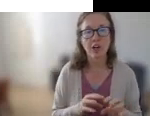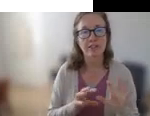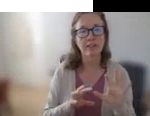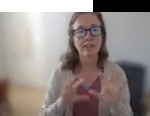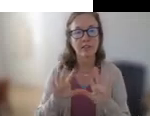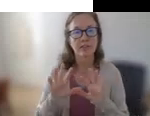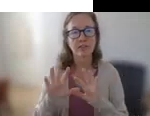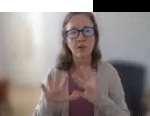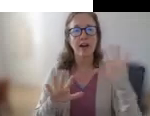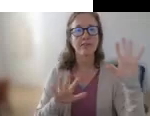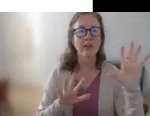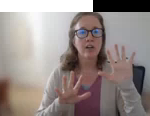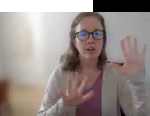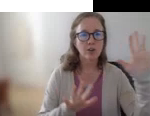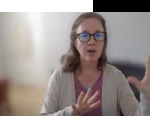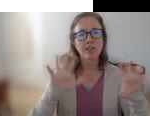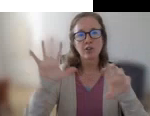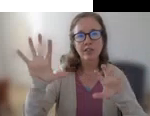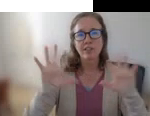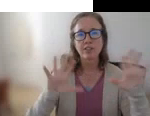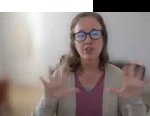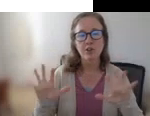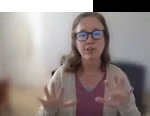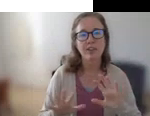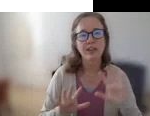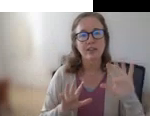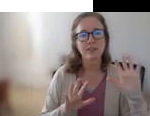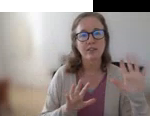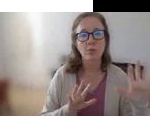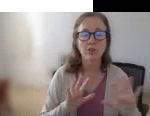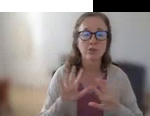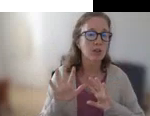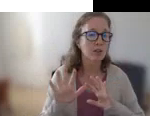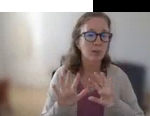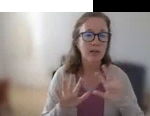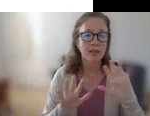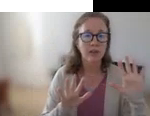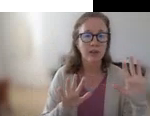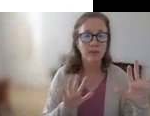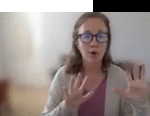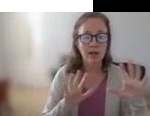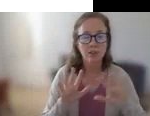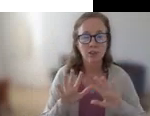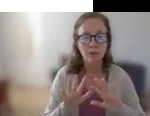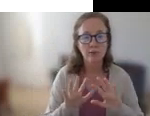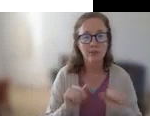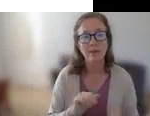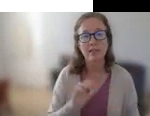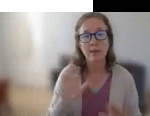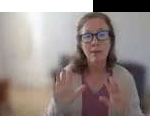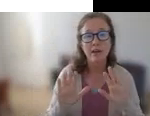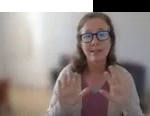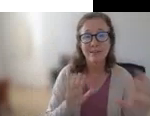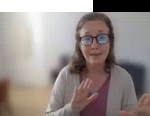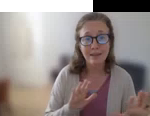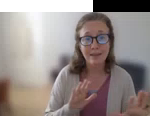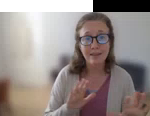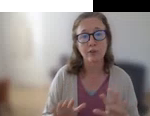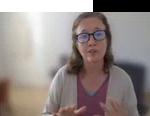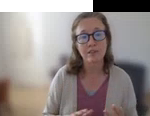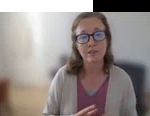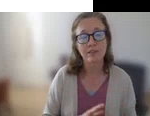coding your content. Because if you have red and green to show different things, someone who's colorblind or has low visibility may